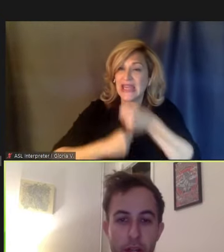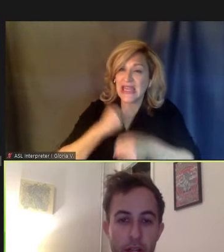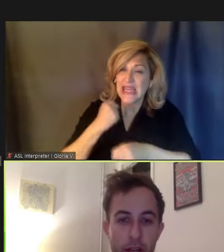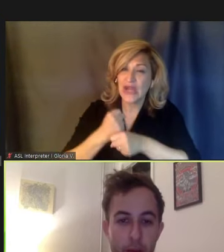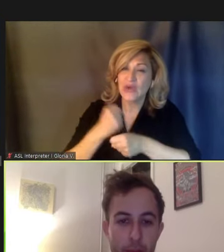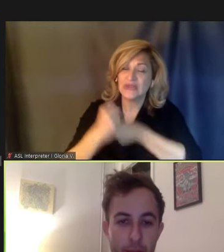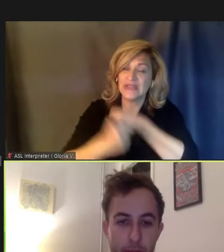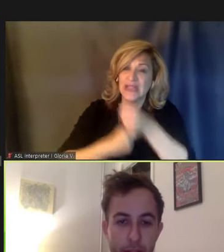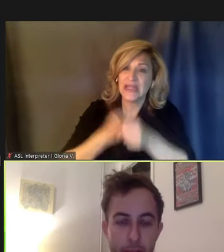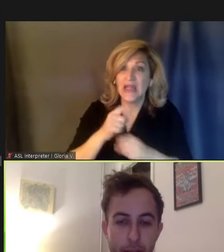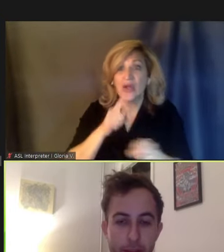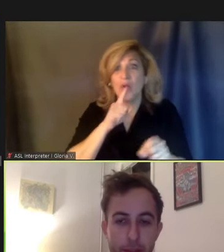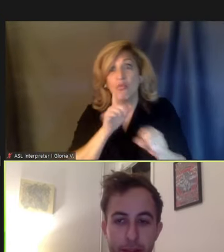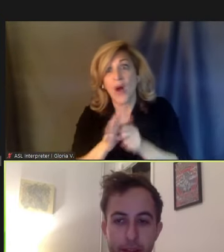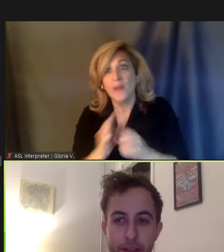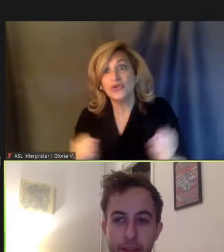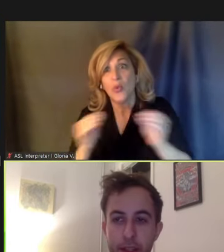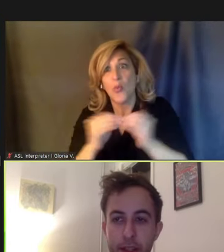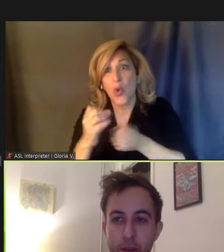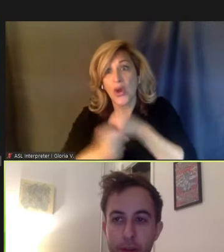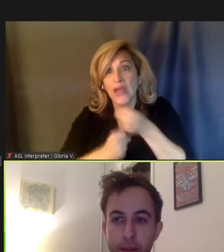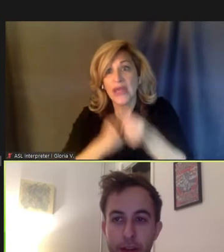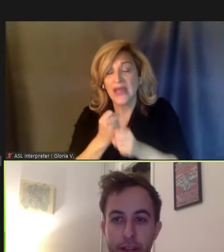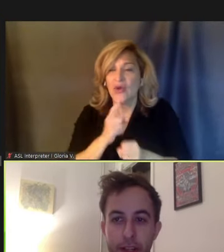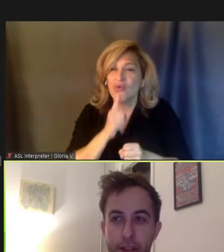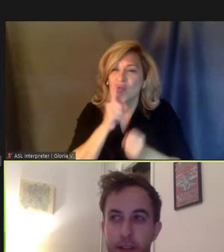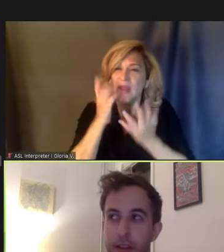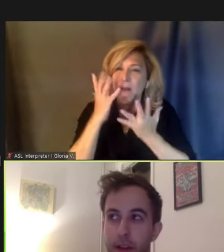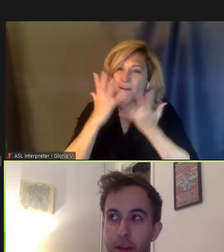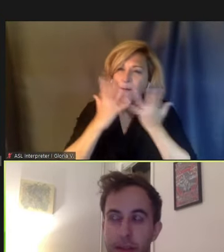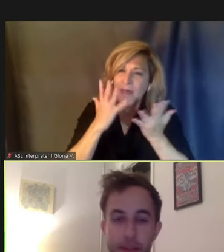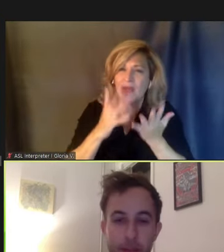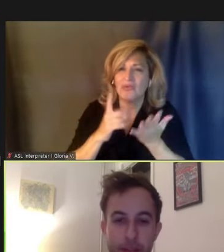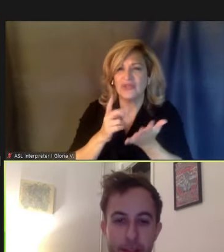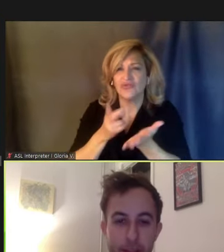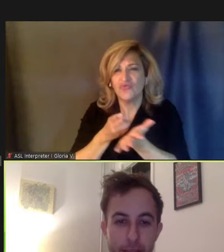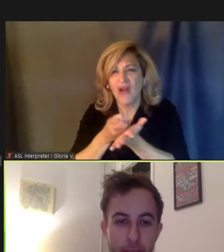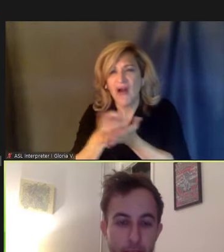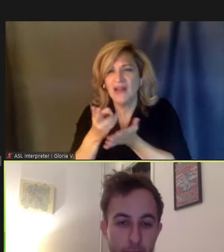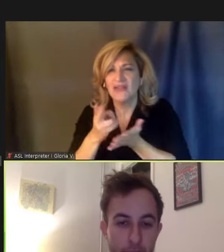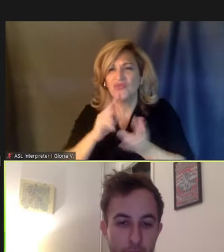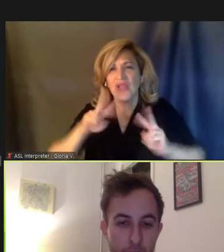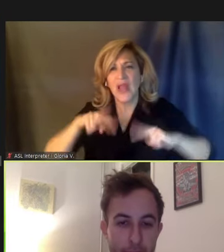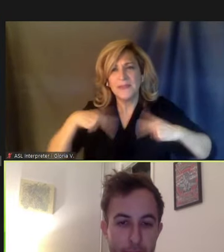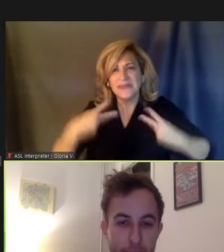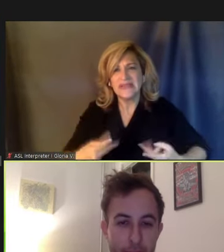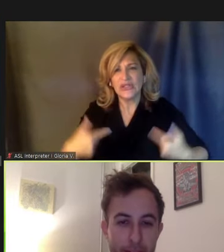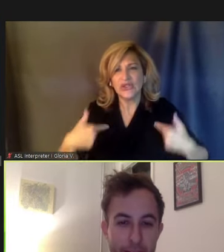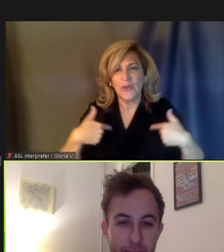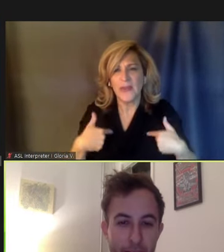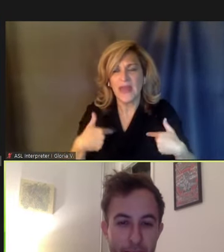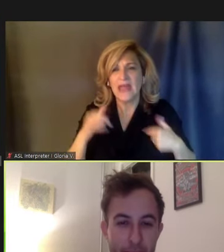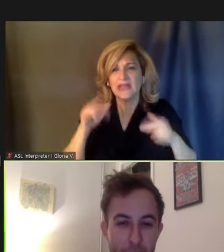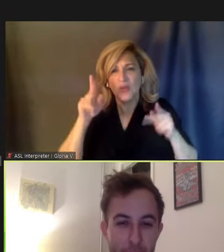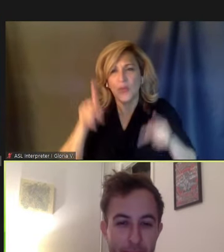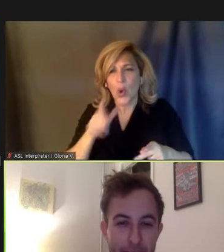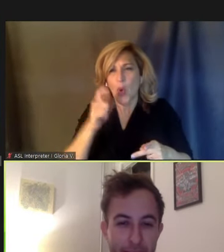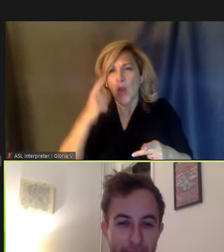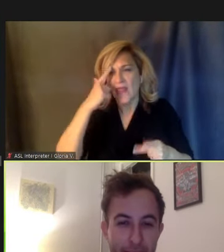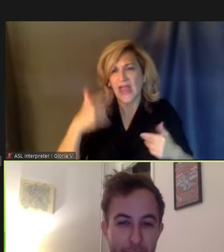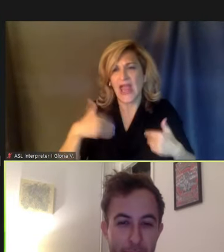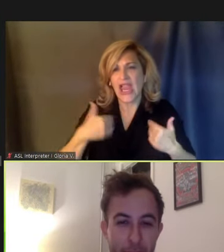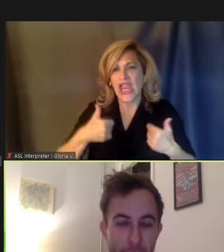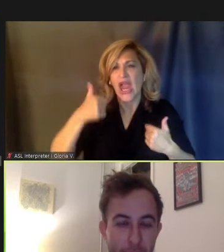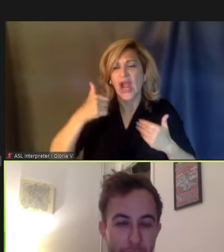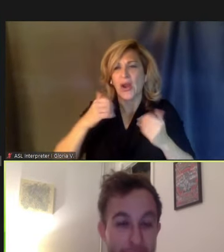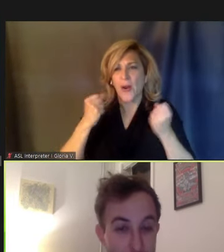more is really an embarrassment, and quite frankly, is very upsetting to me as someone who I think is younger than probably a